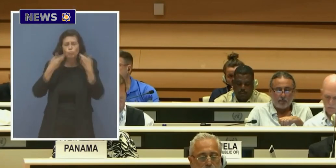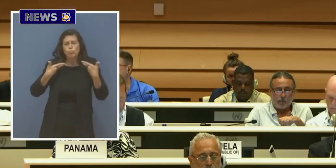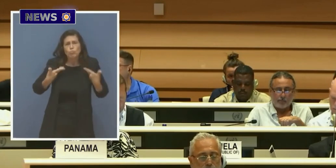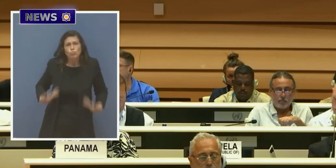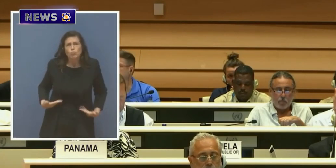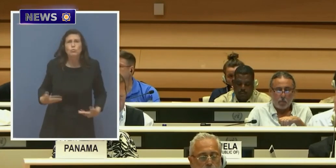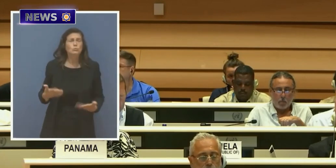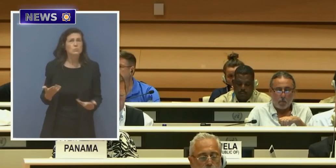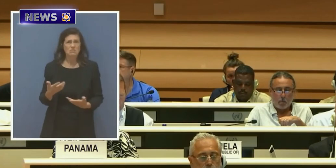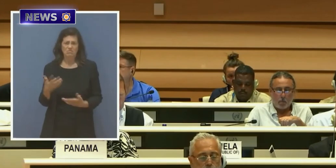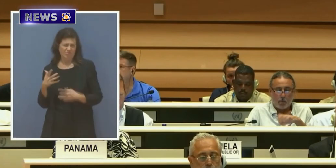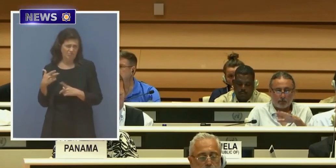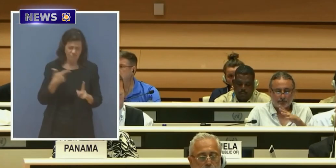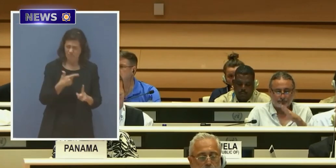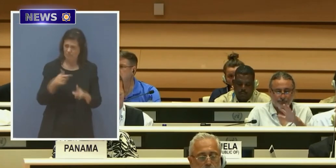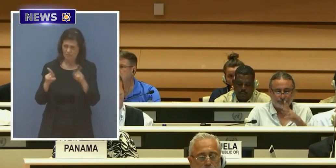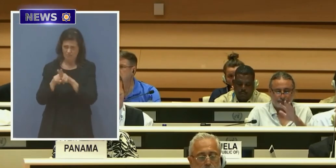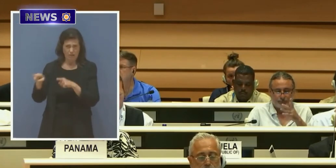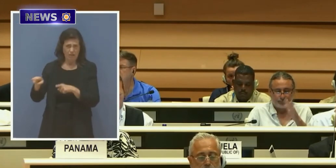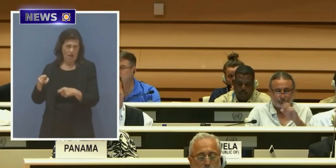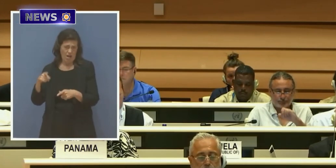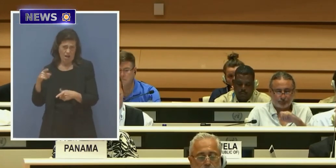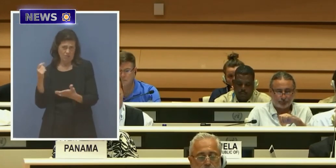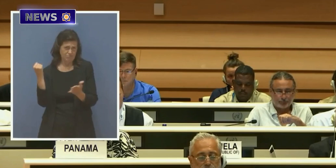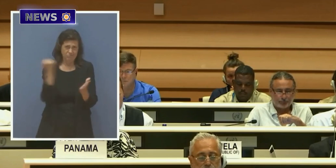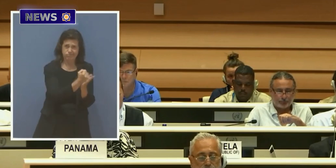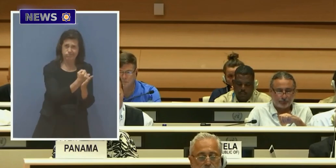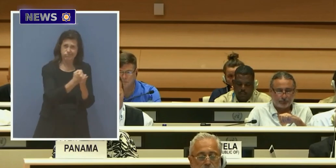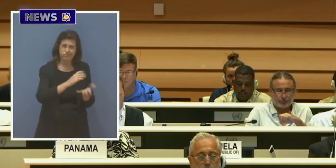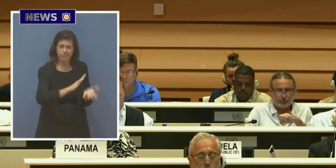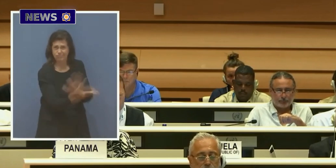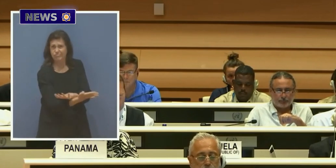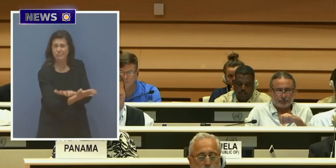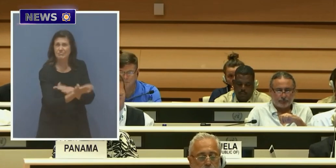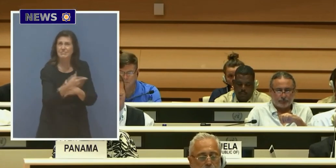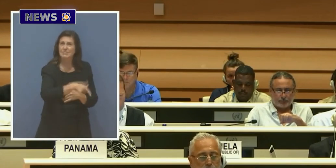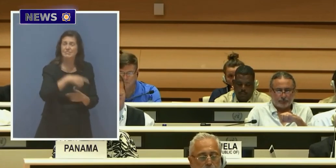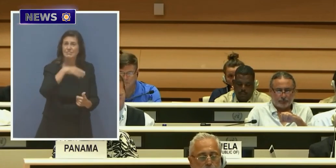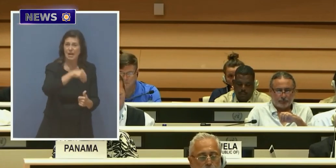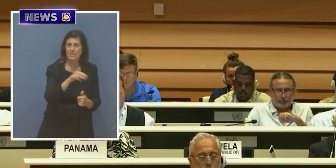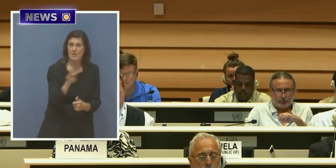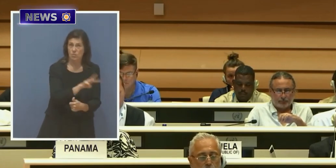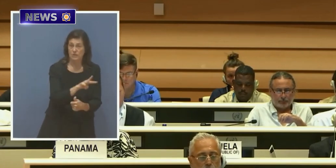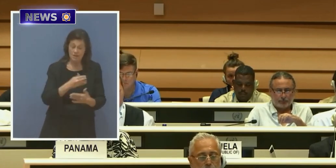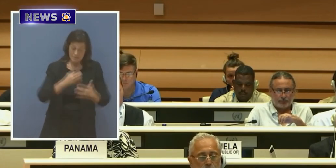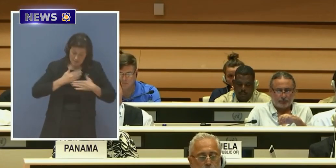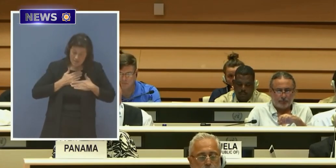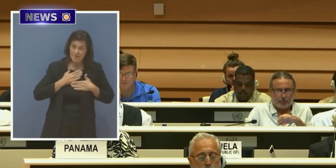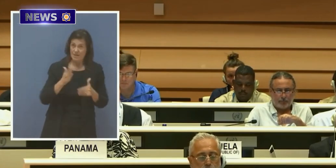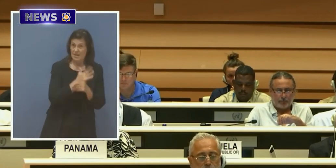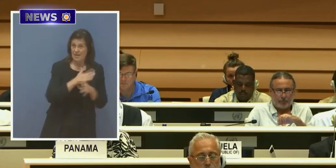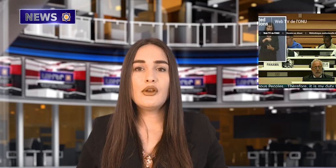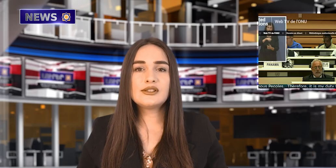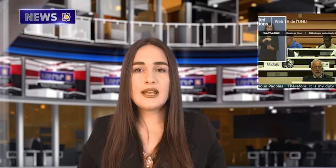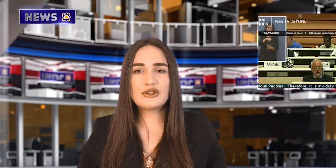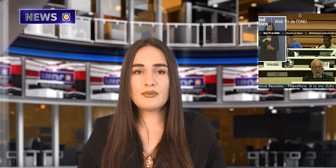our state and the United Nations Charter, which prohibits the use of military force and the annihilation of peoples, including indigenous